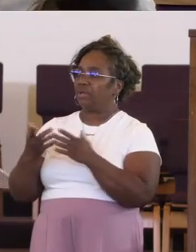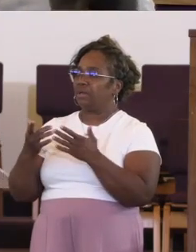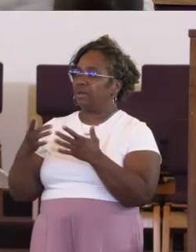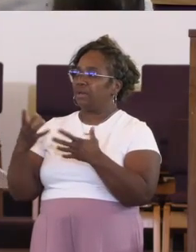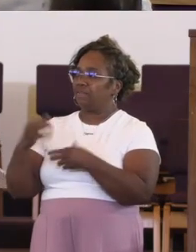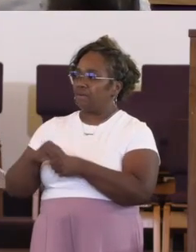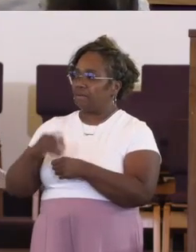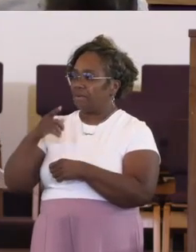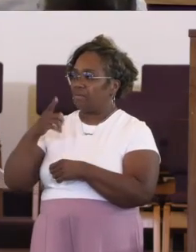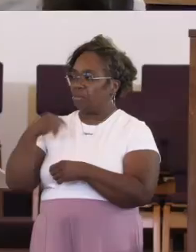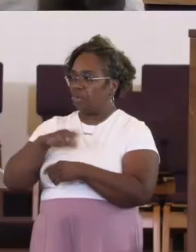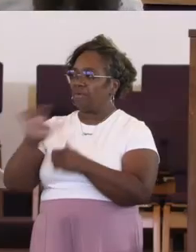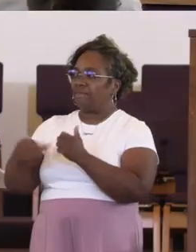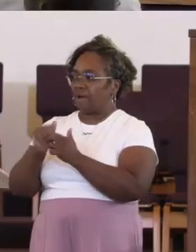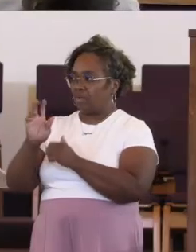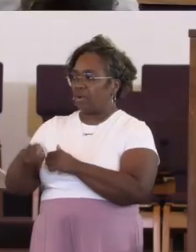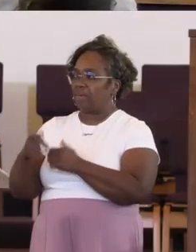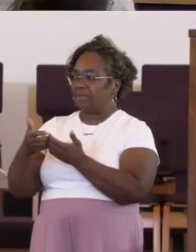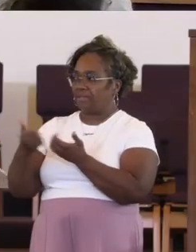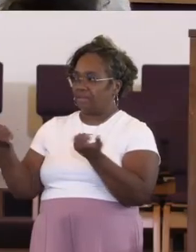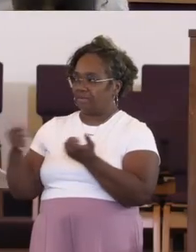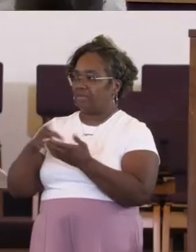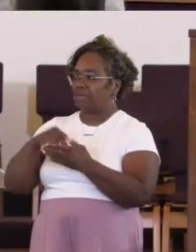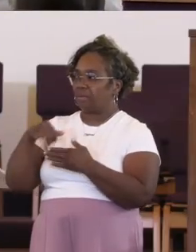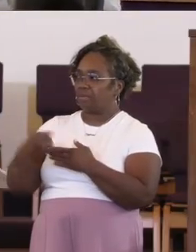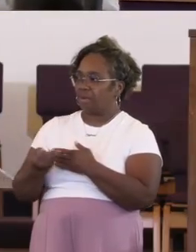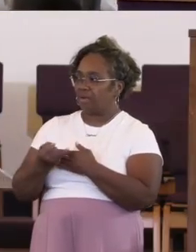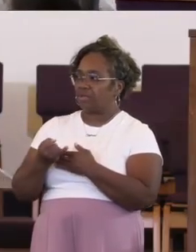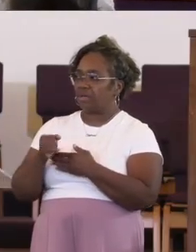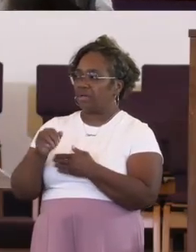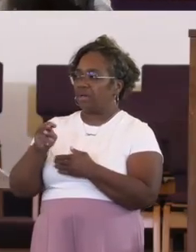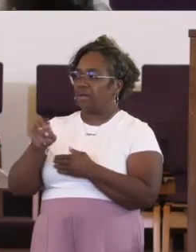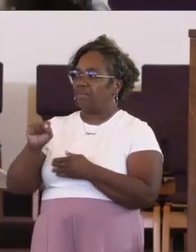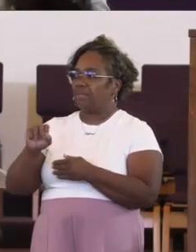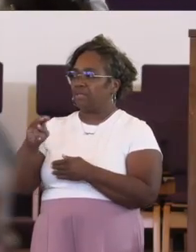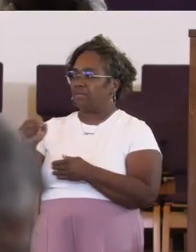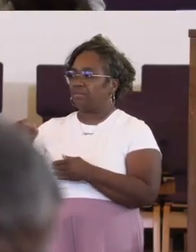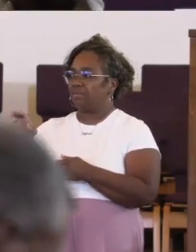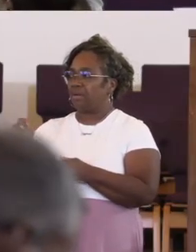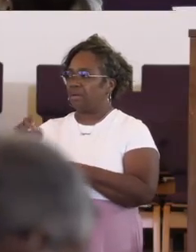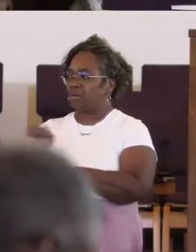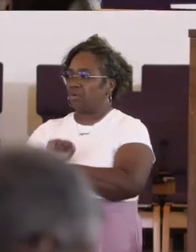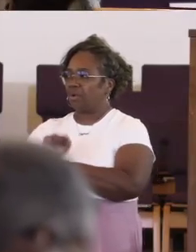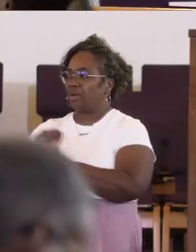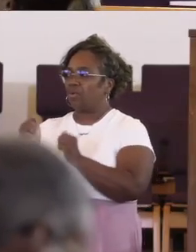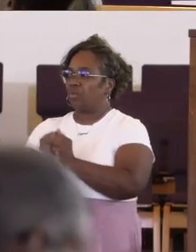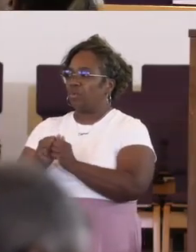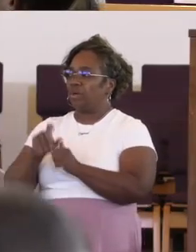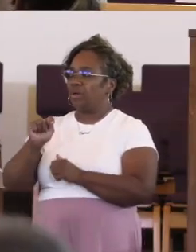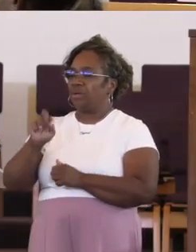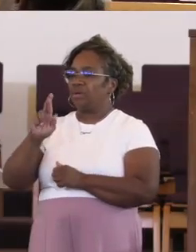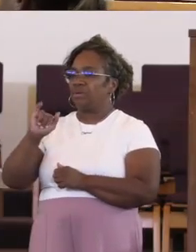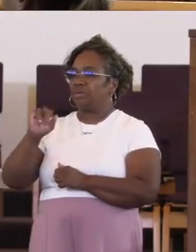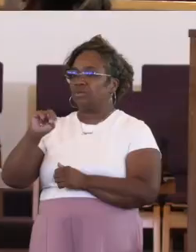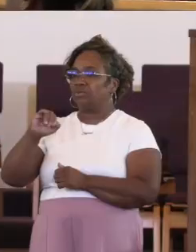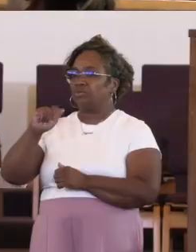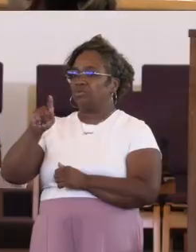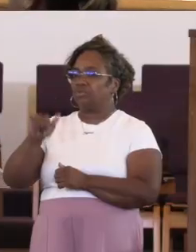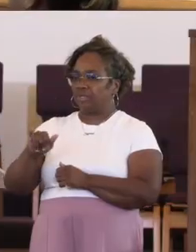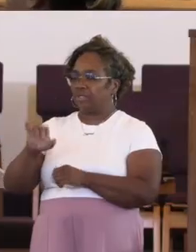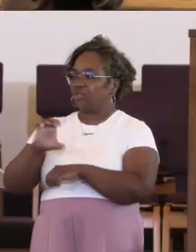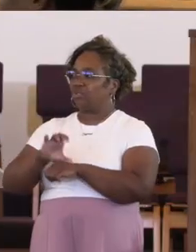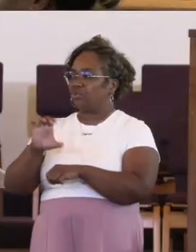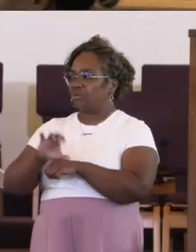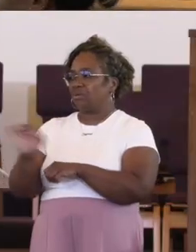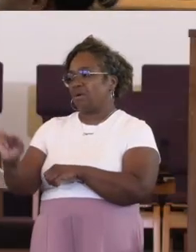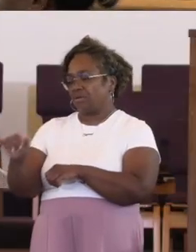is separate from the project that Ms. Mann is working on with the Trinity Church, which is also on Shoemaker. So it seems